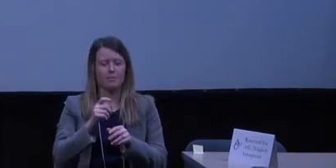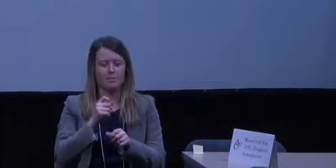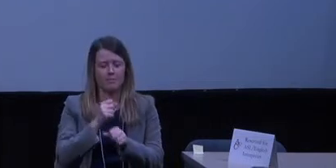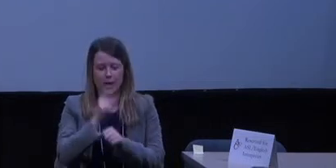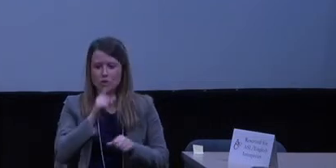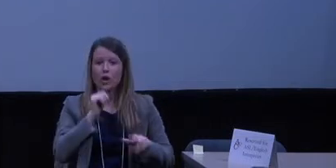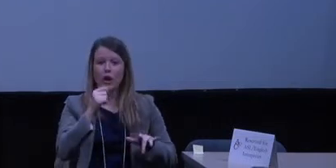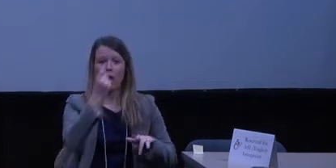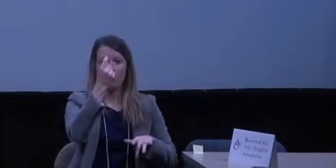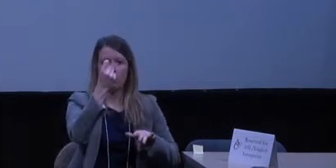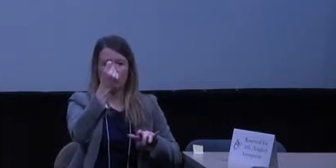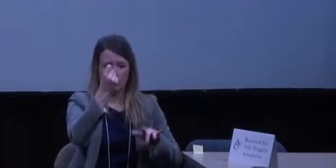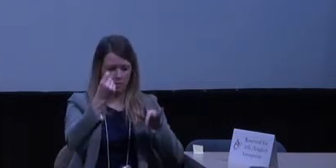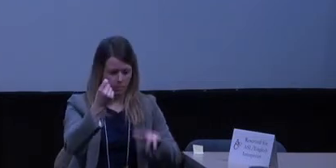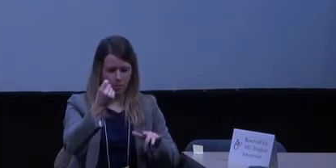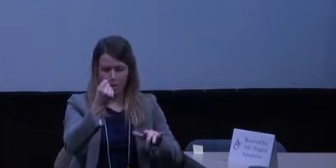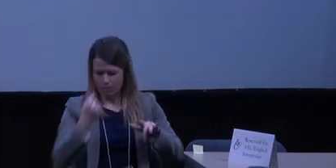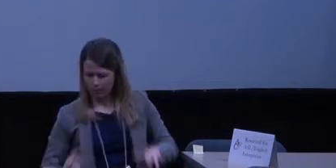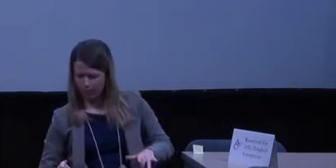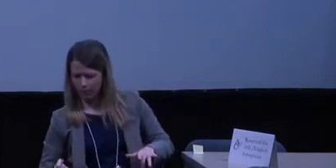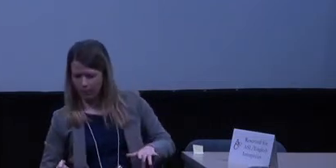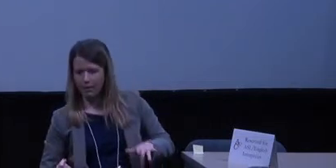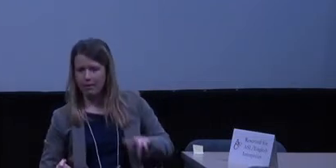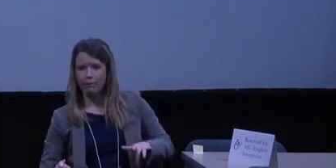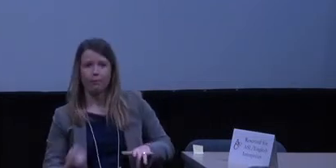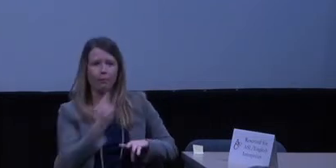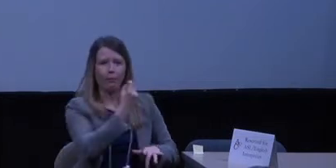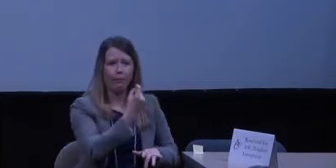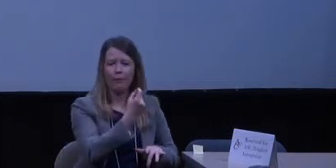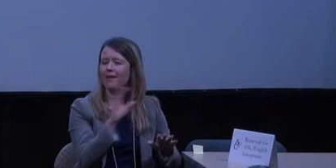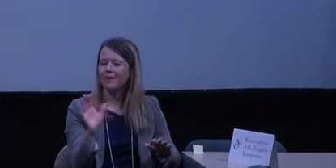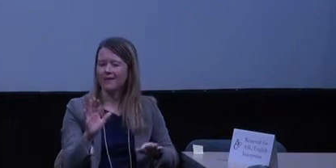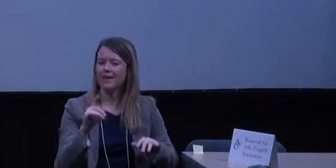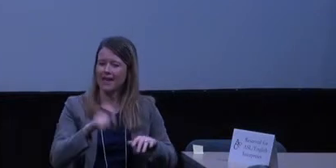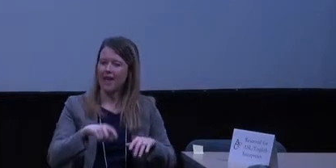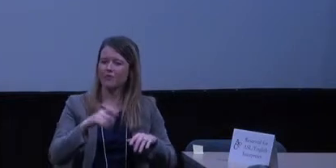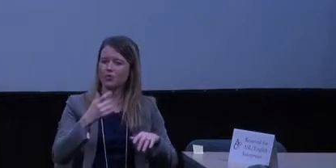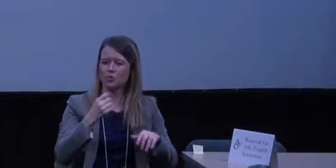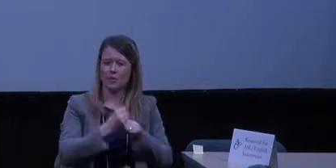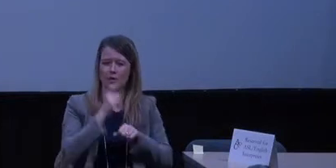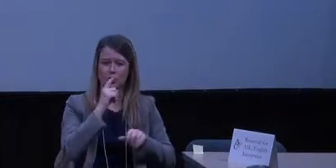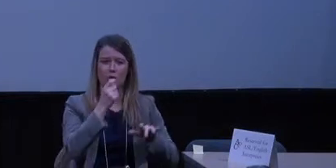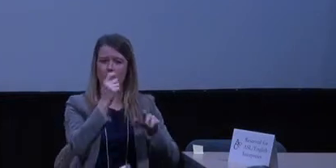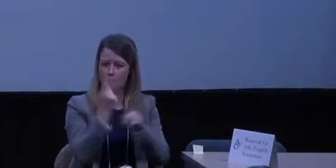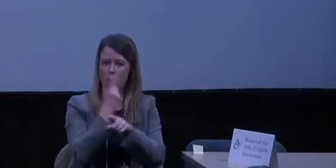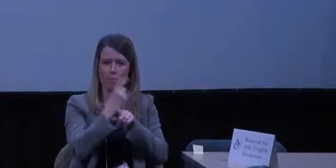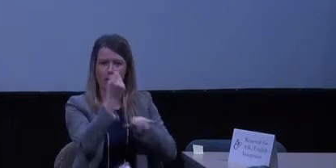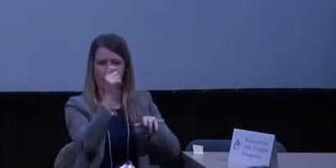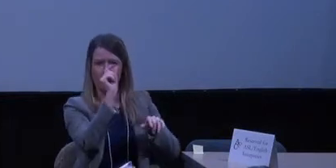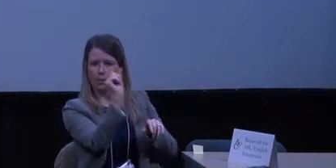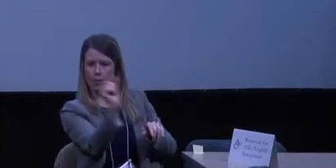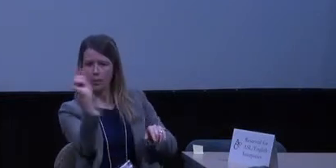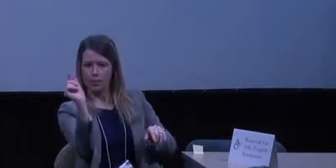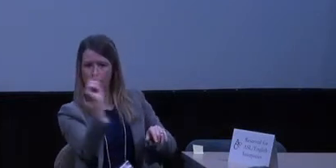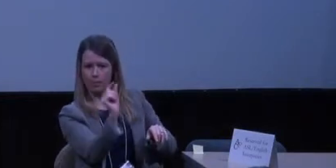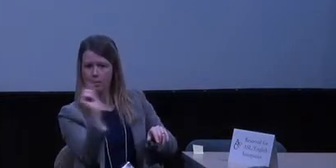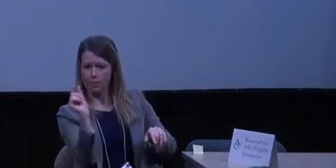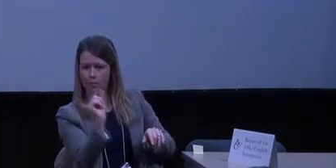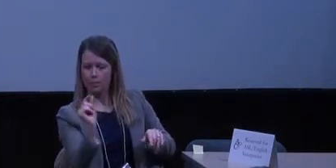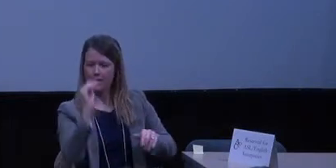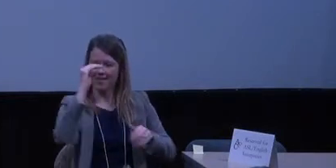back up to another point or subheading. So in the accessibility checker, it will allow you to